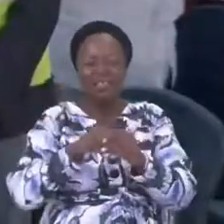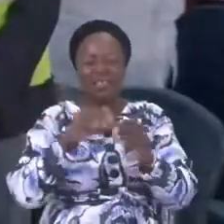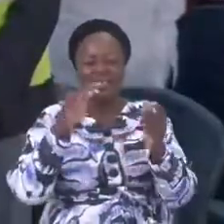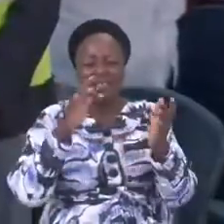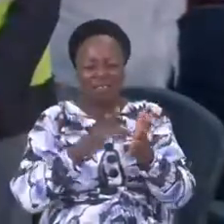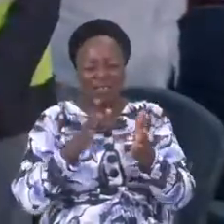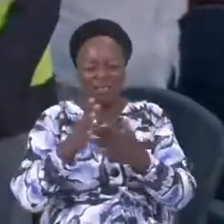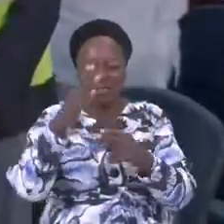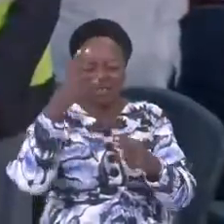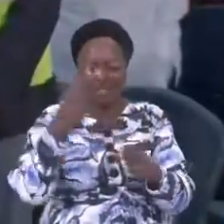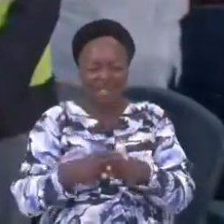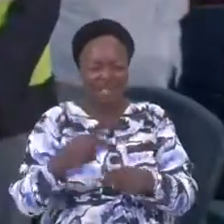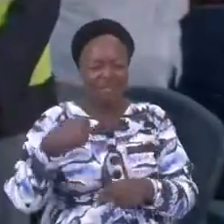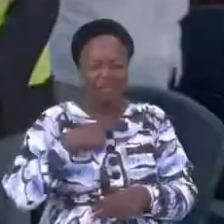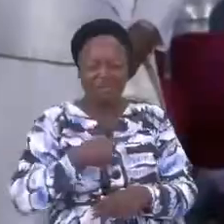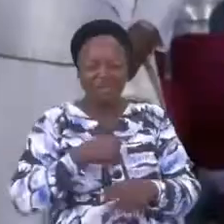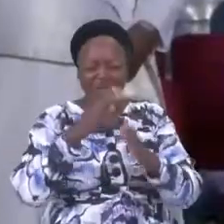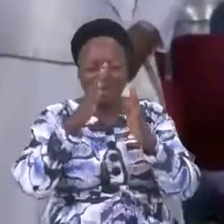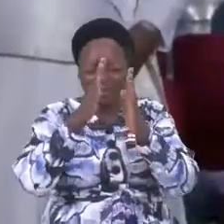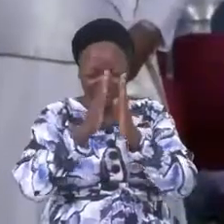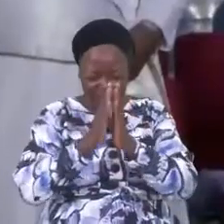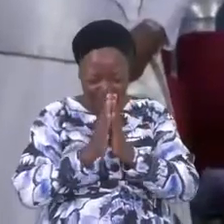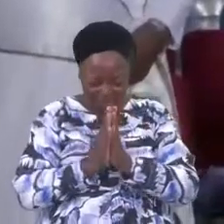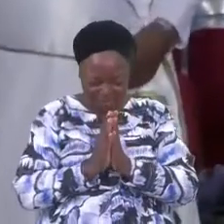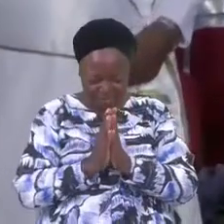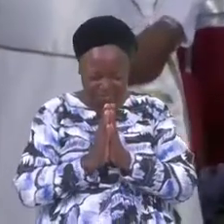Jesus' name we pray.